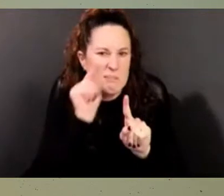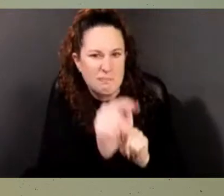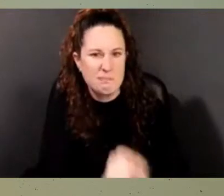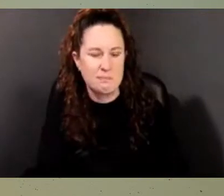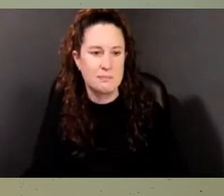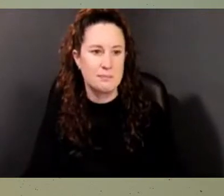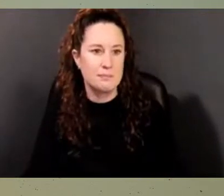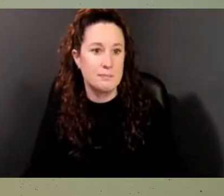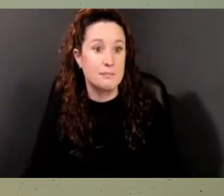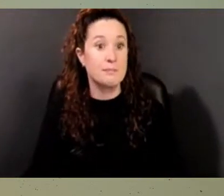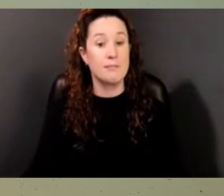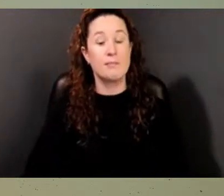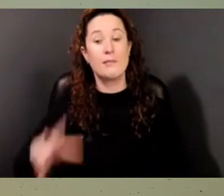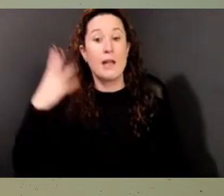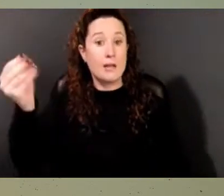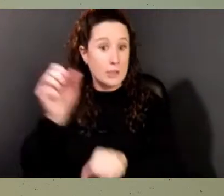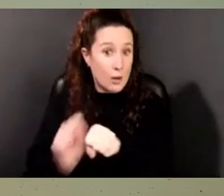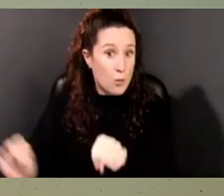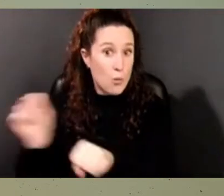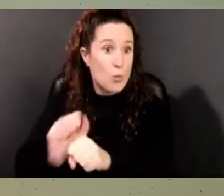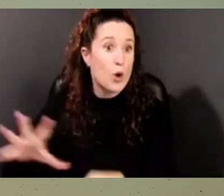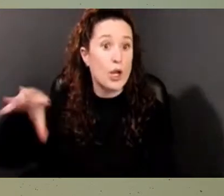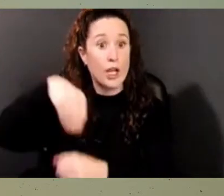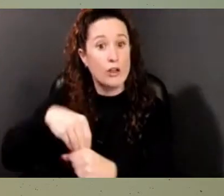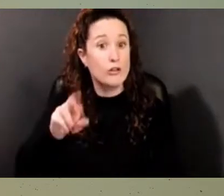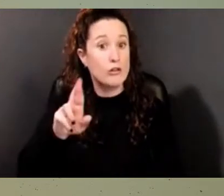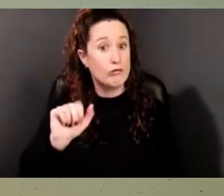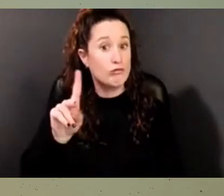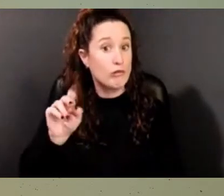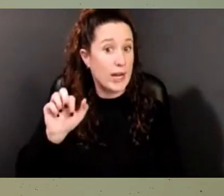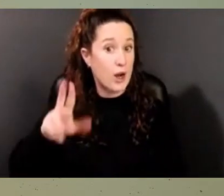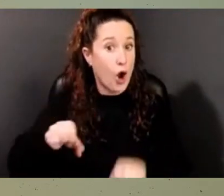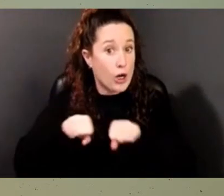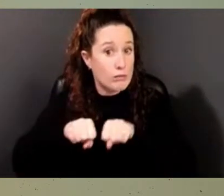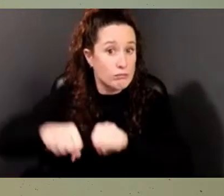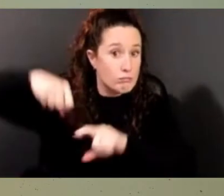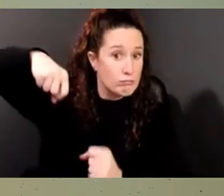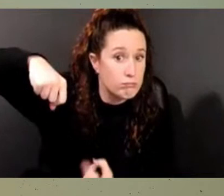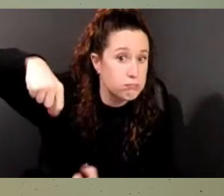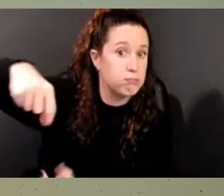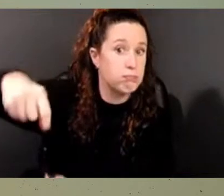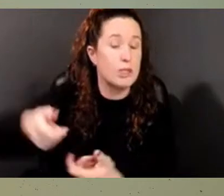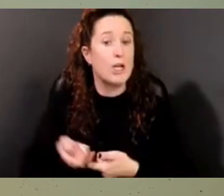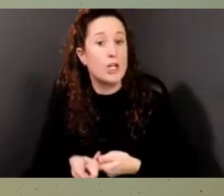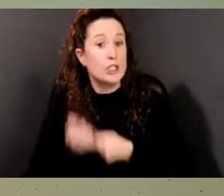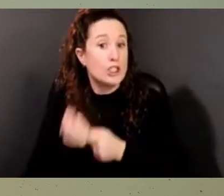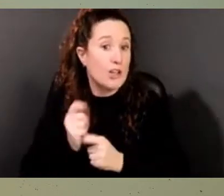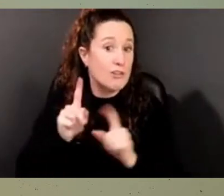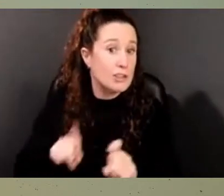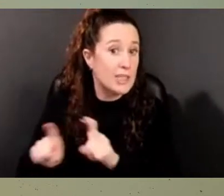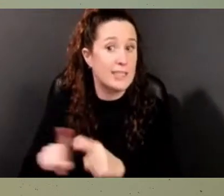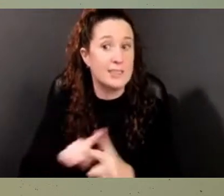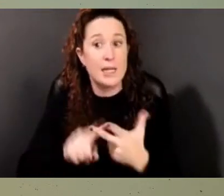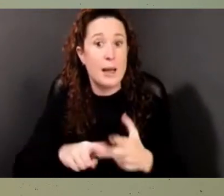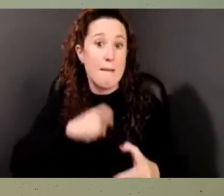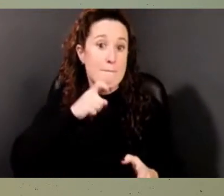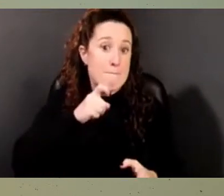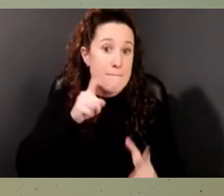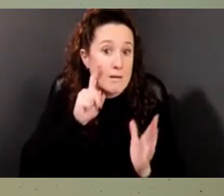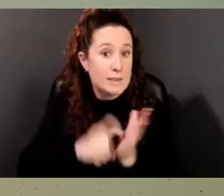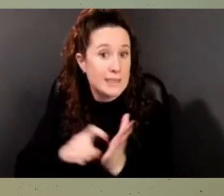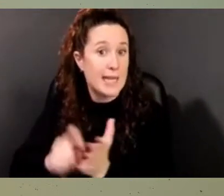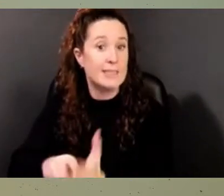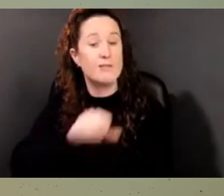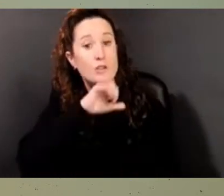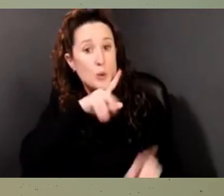The field work included ground penetrating radar, shovel testing, metal detecting, chemical soil